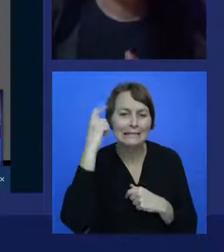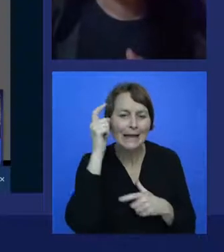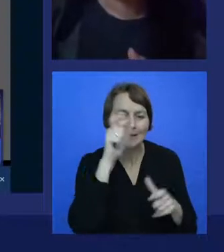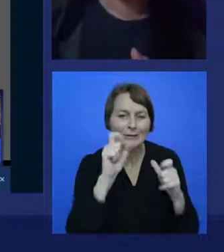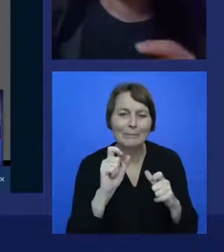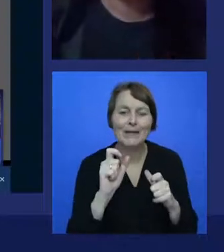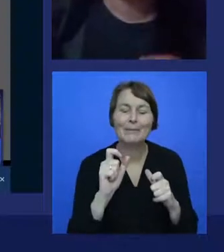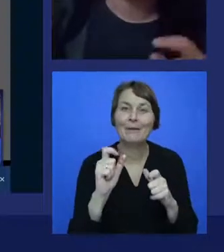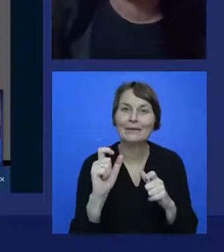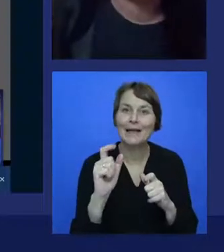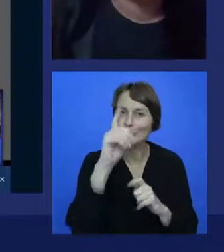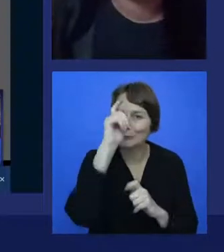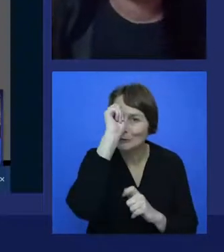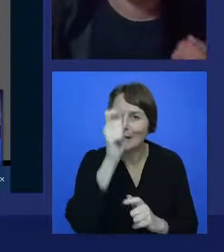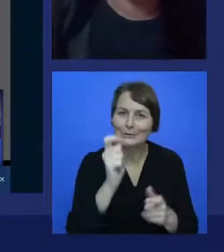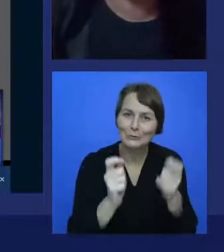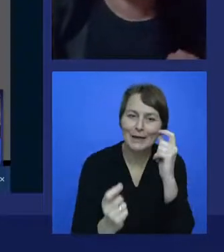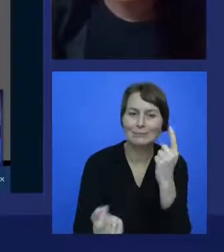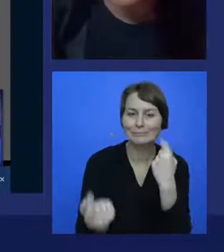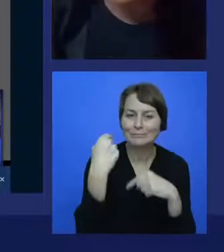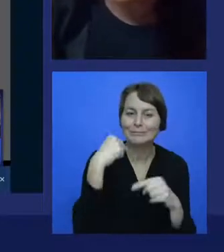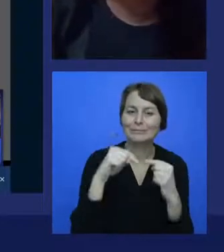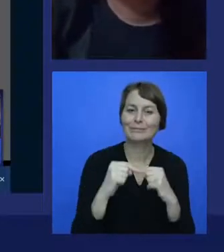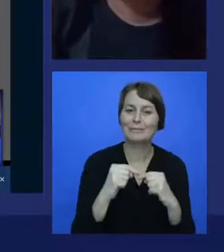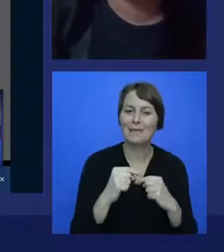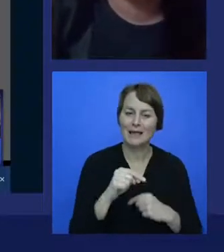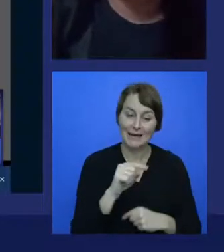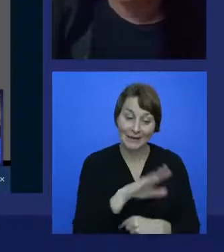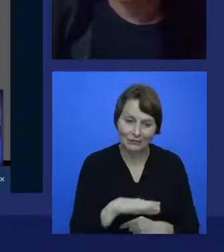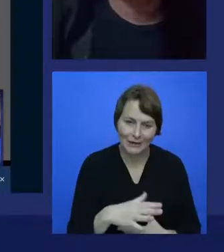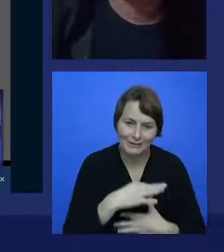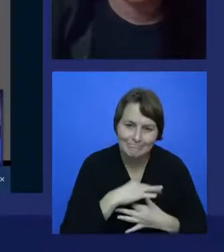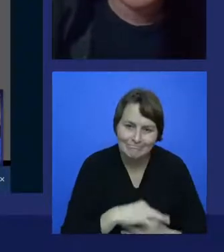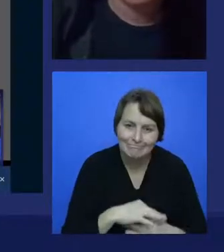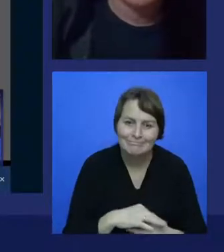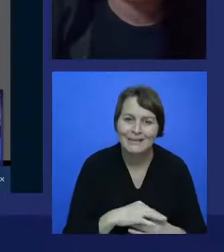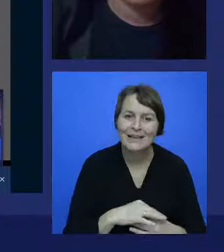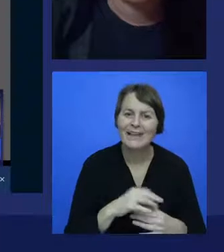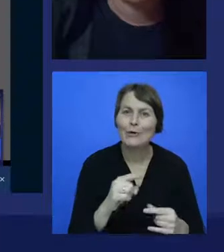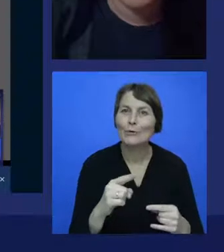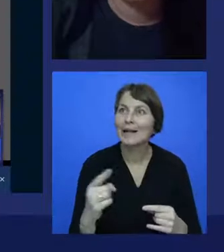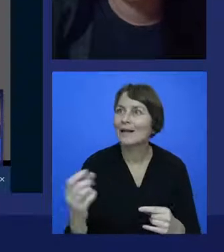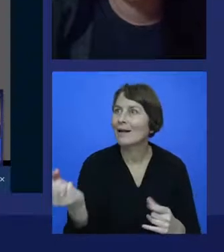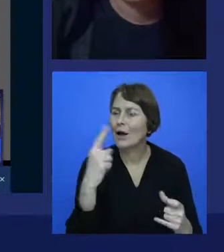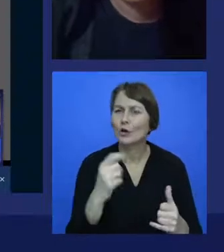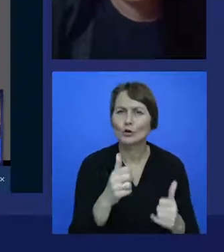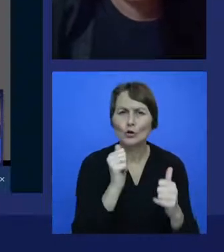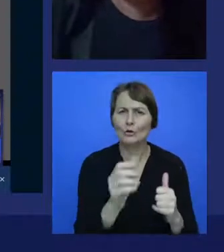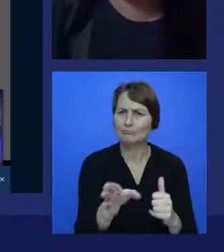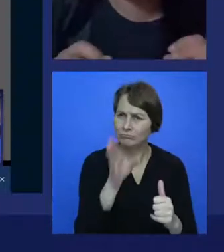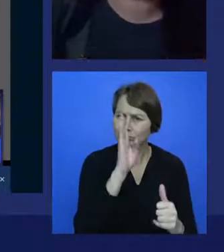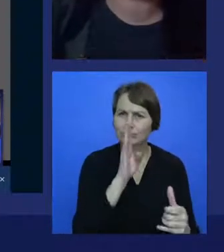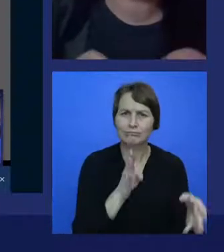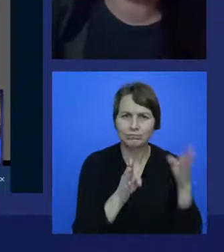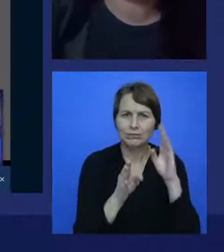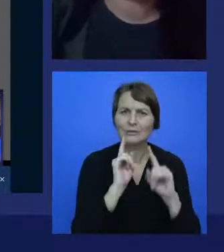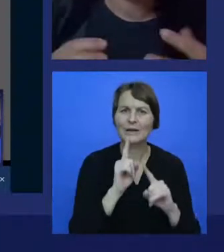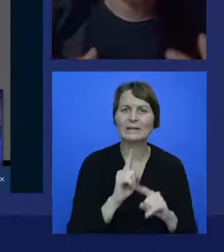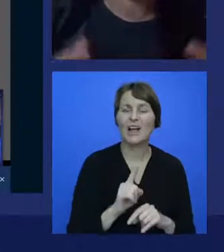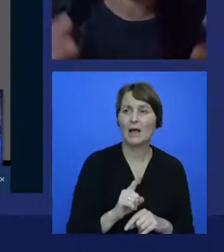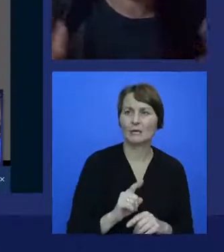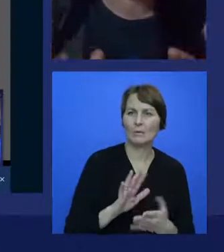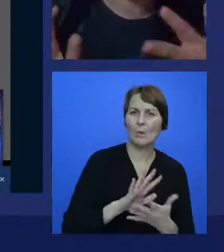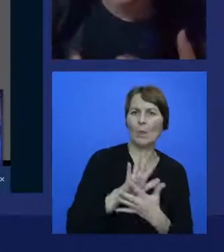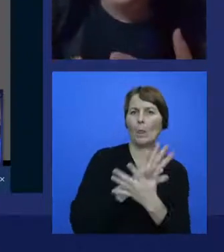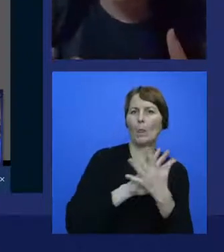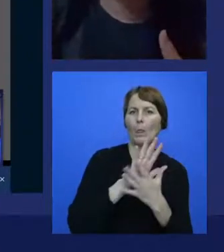children, to earn the appreciation of honest critics and endure the betrayal of false friends. To appreciate the beauty,